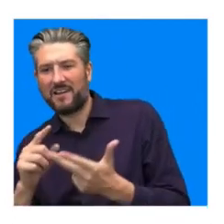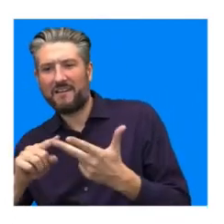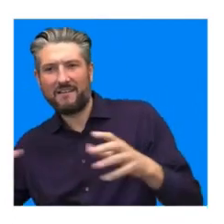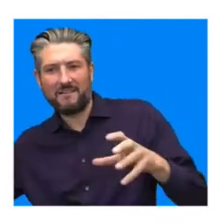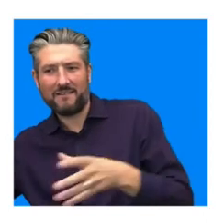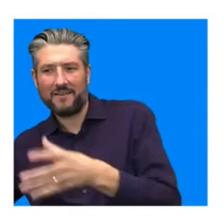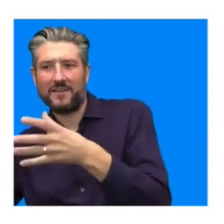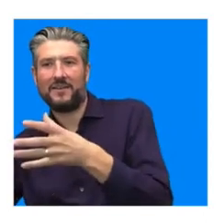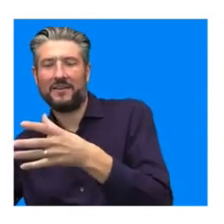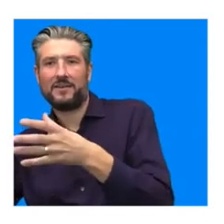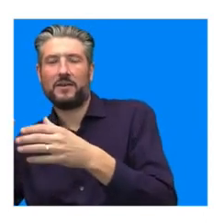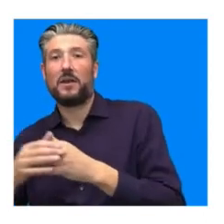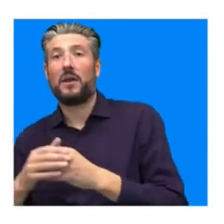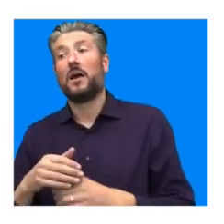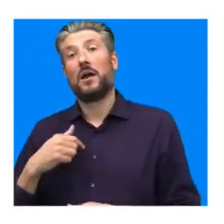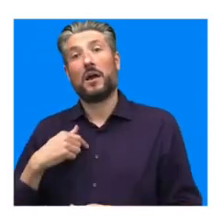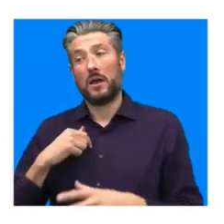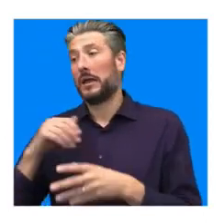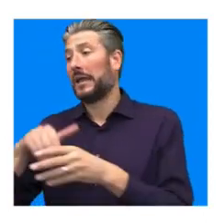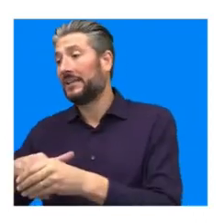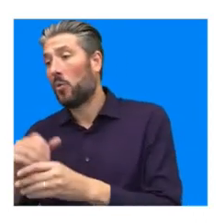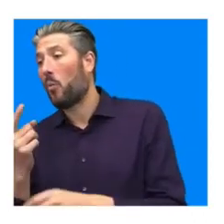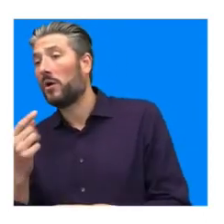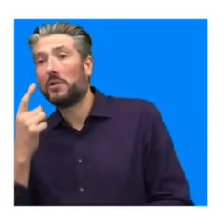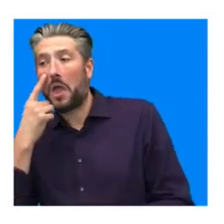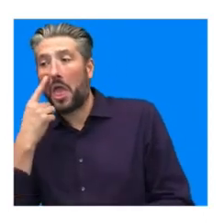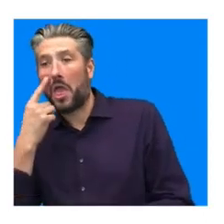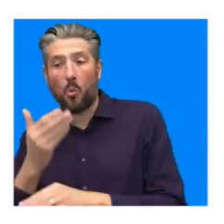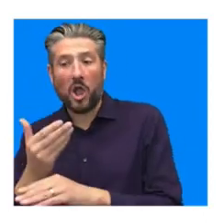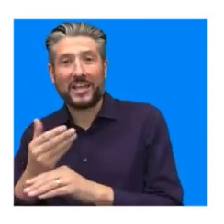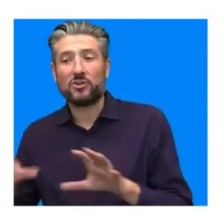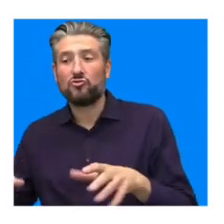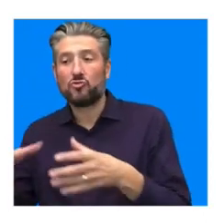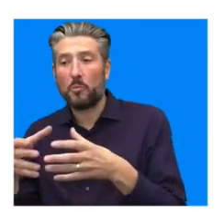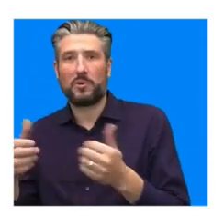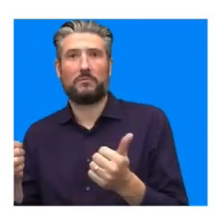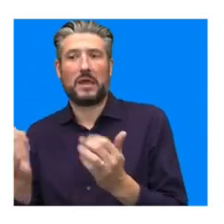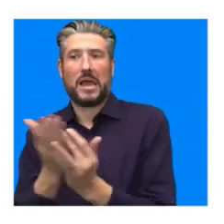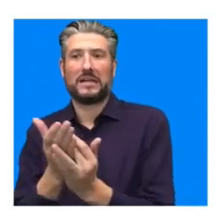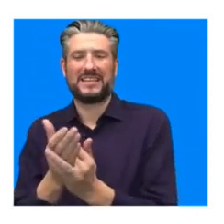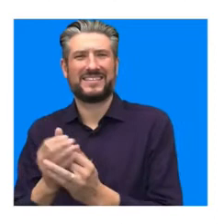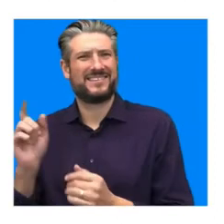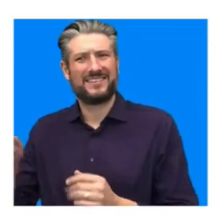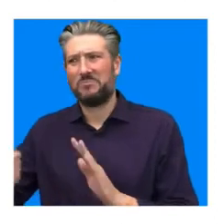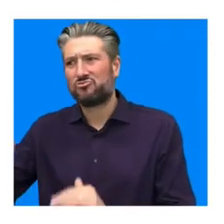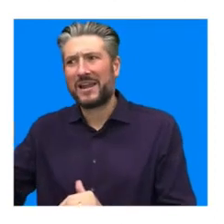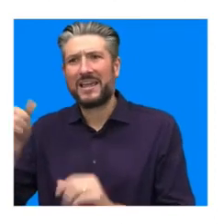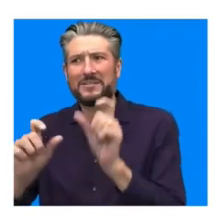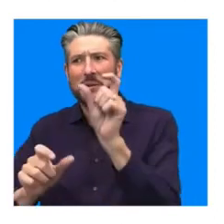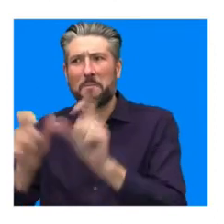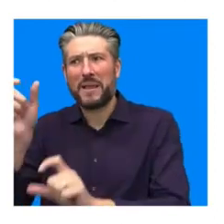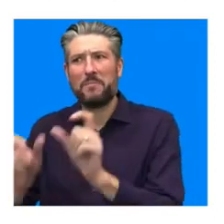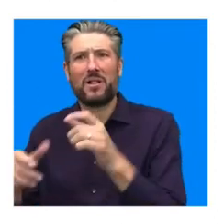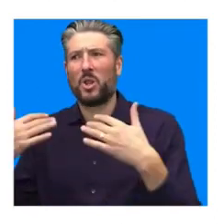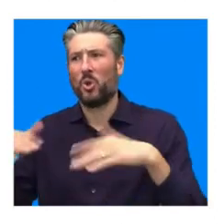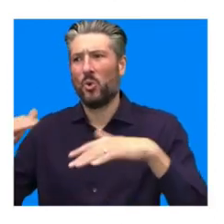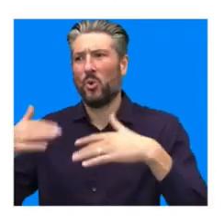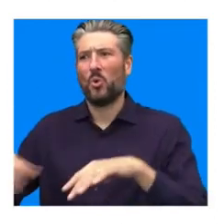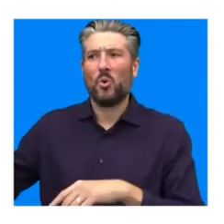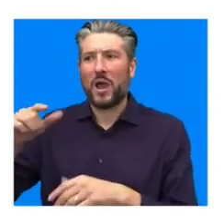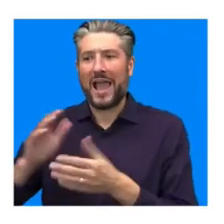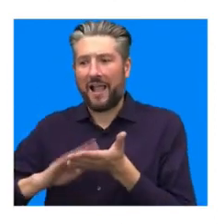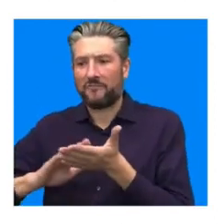of some of the working groups in XR Access. And you had these brilliant people joining in with their updates at every monthly meeting. Larry, you'll